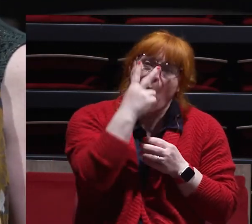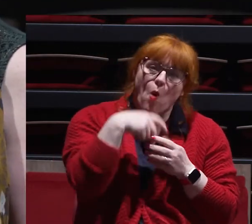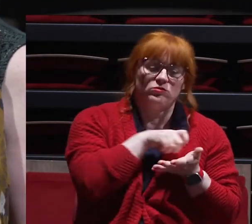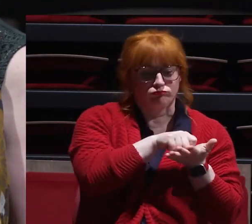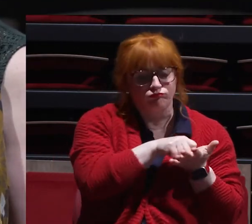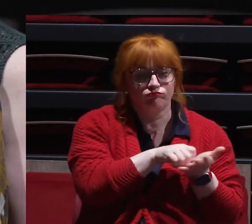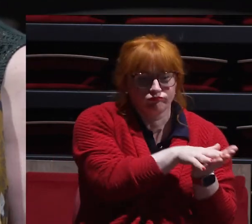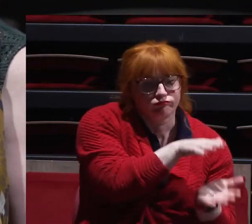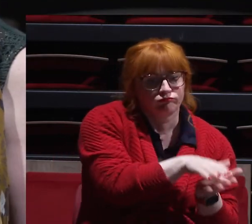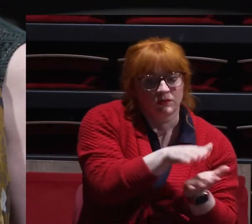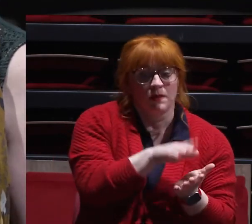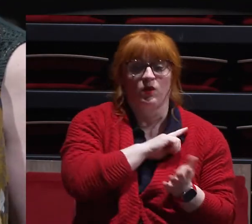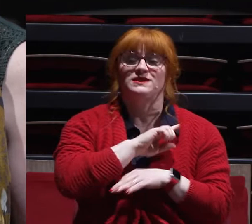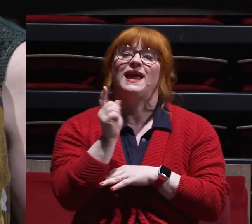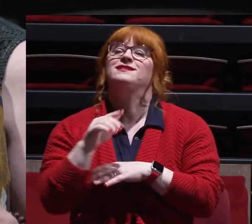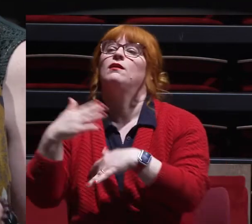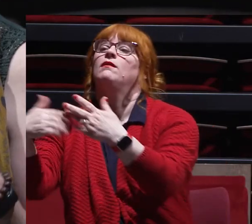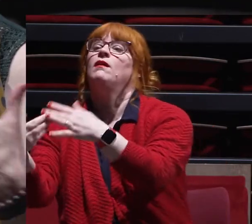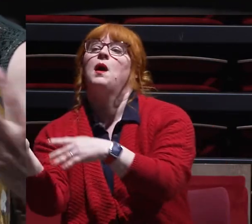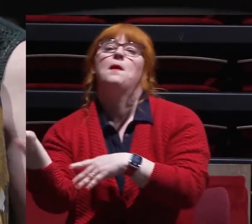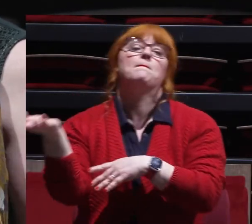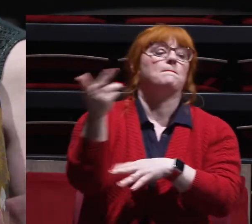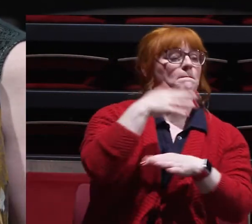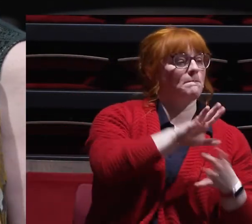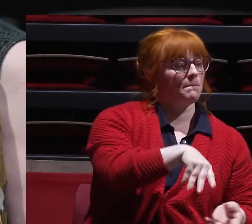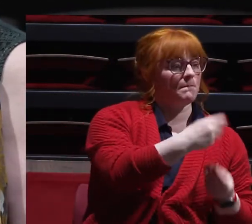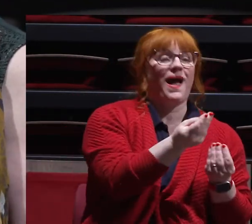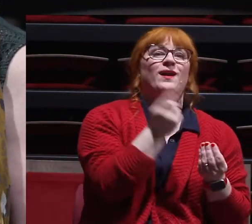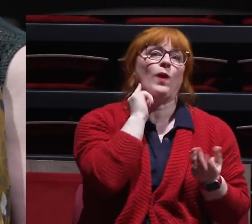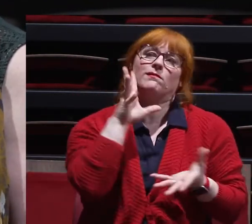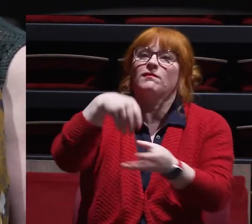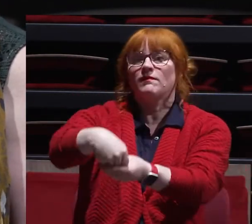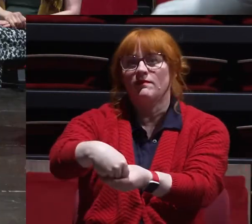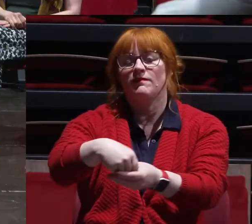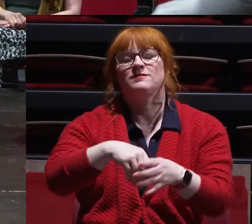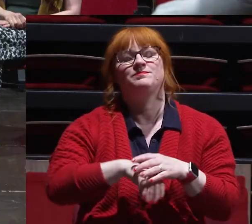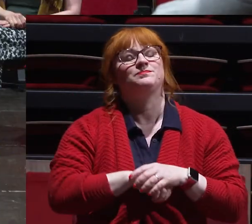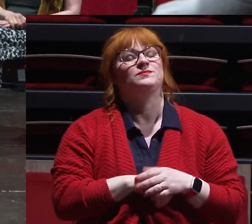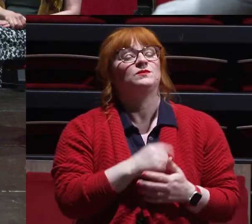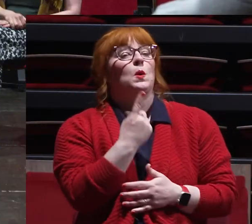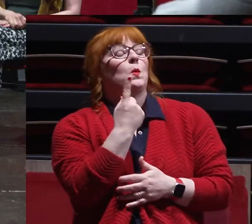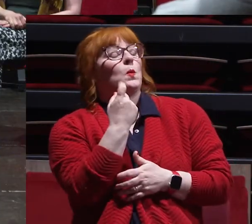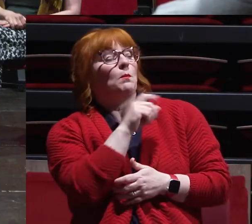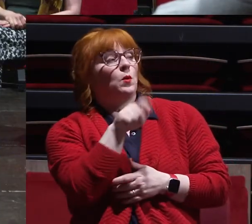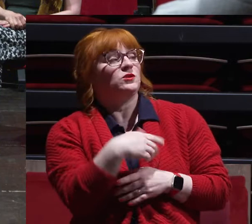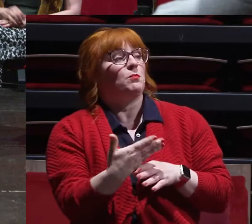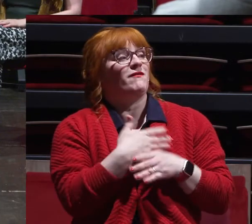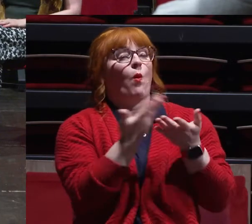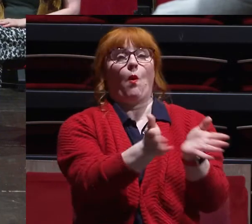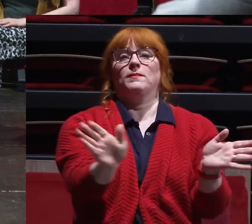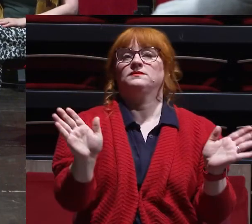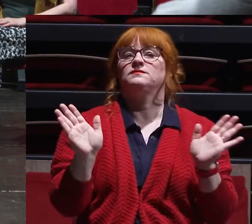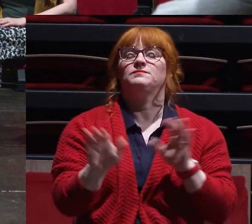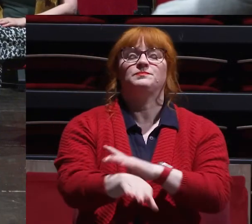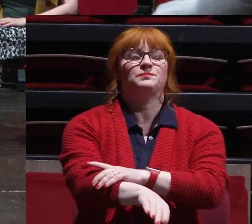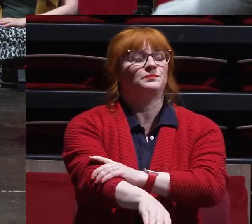important to hold on to them. Yeah. Because they do find new life in different places. Yeah. They just do. Okay, I've got one last one for you before we open it up